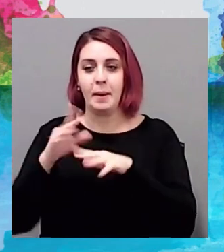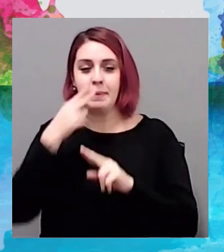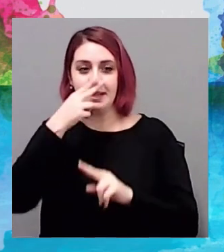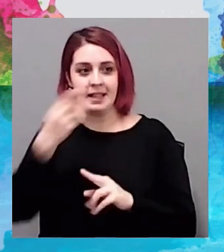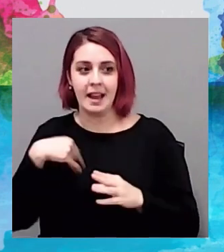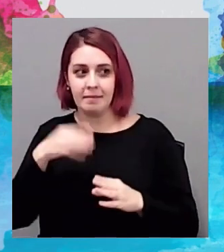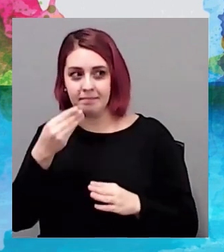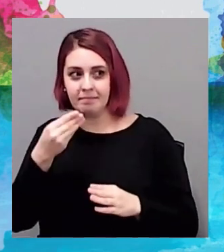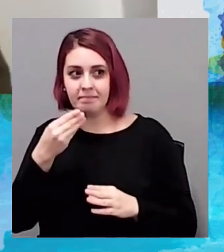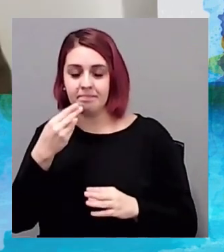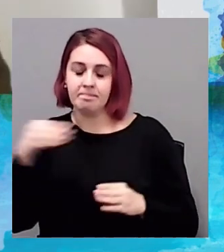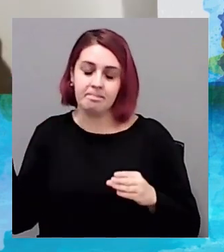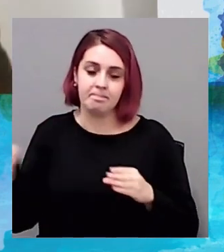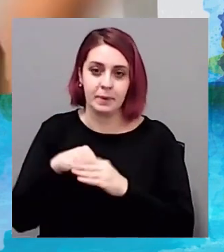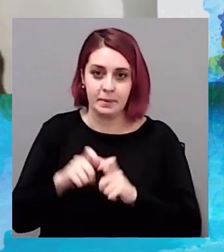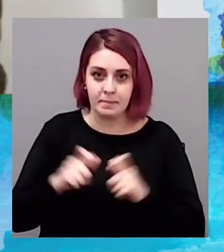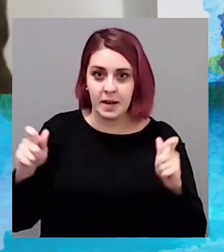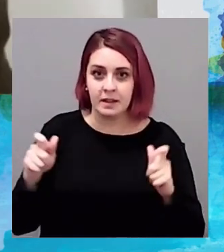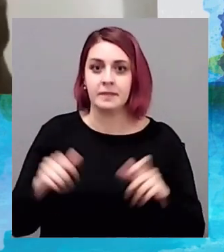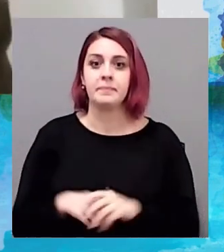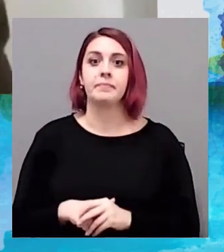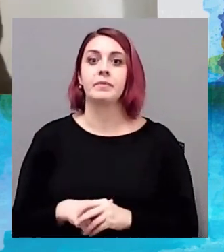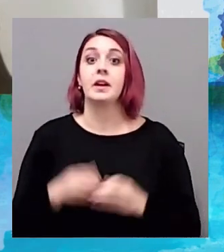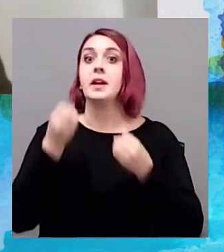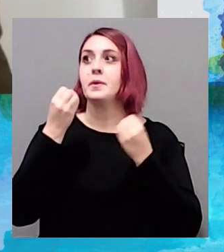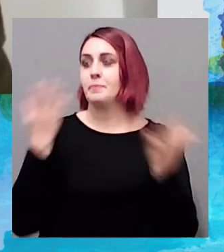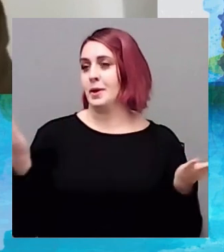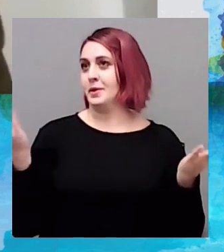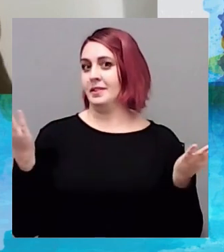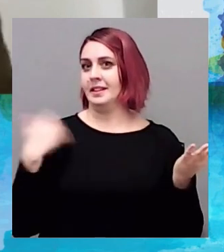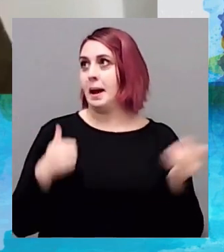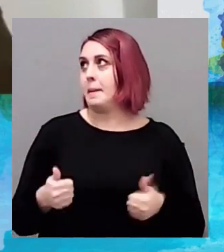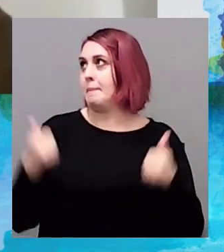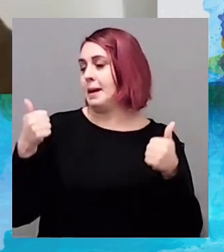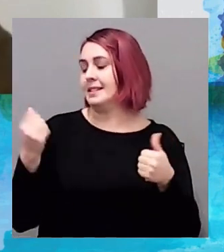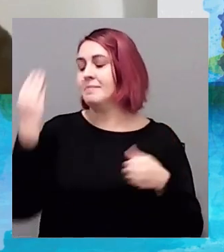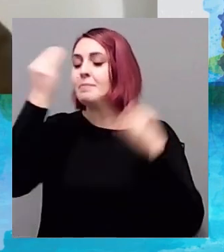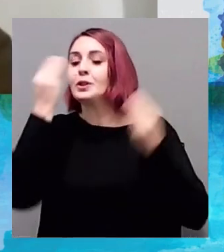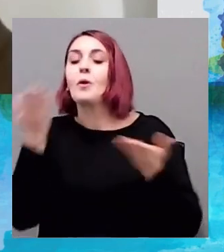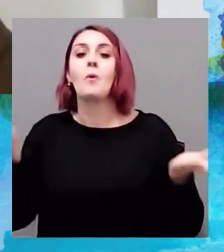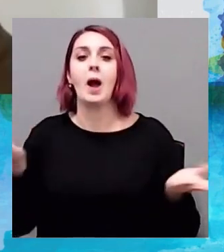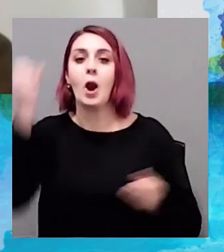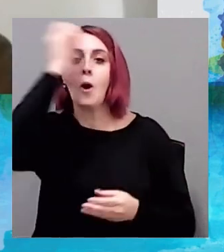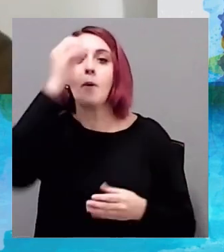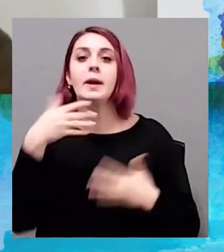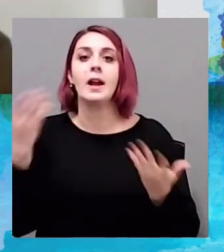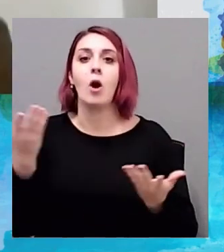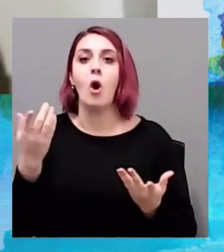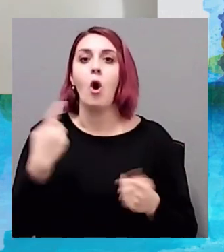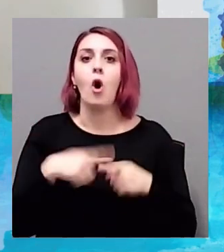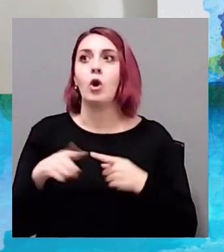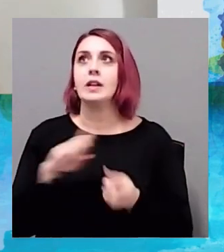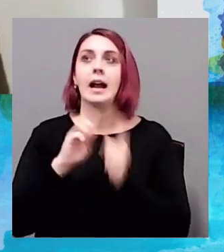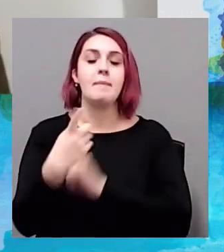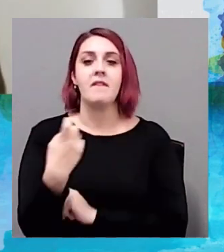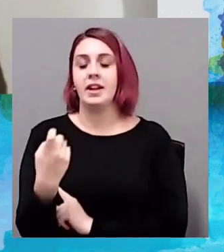People with low vision or no vision then are joining these groups they're being attracted now. And what else? What other